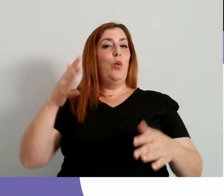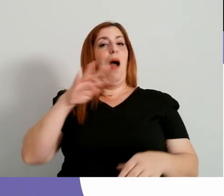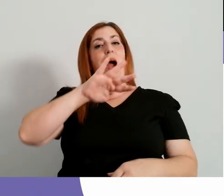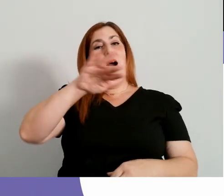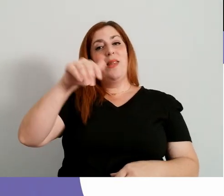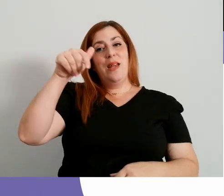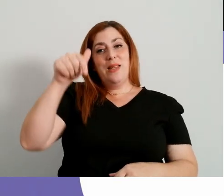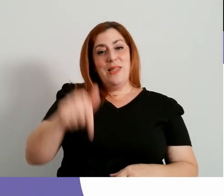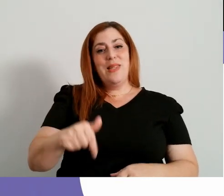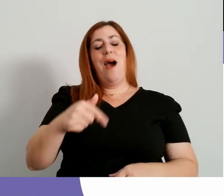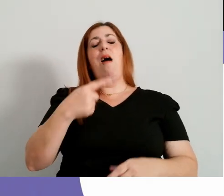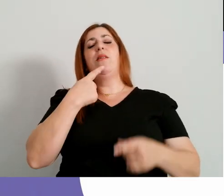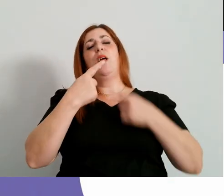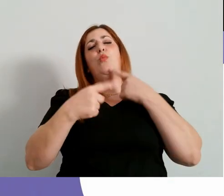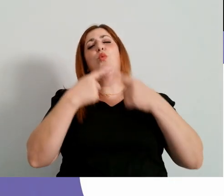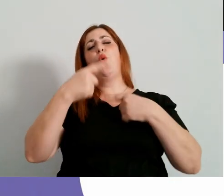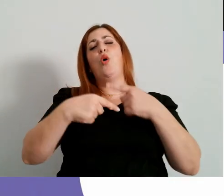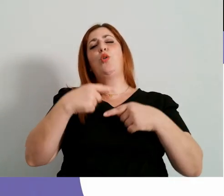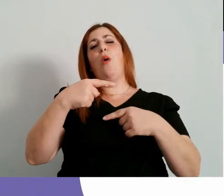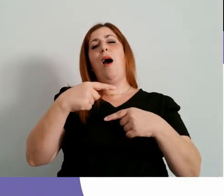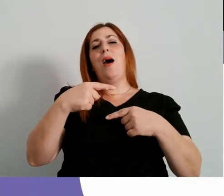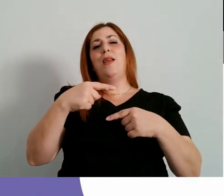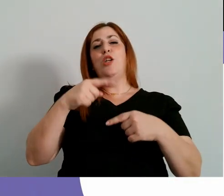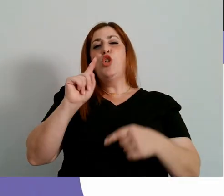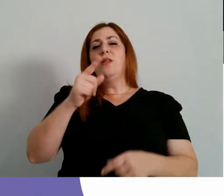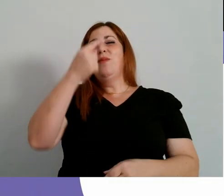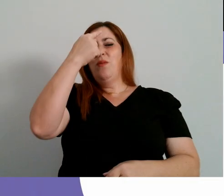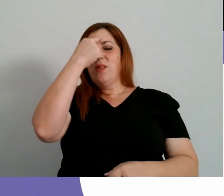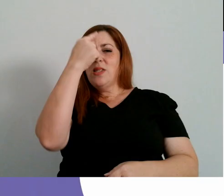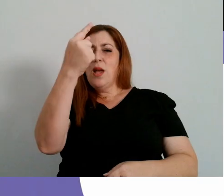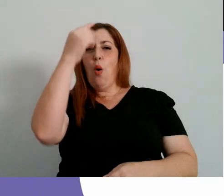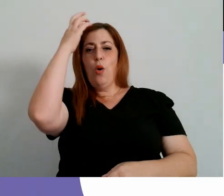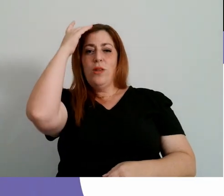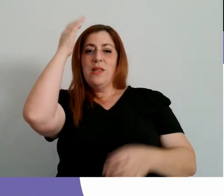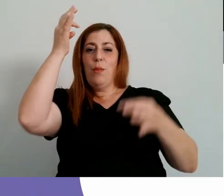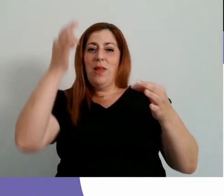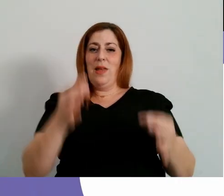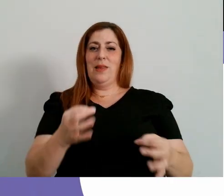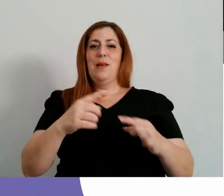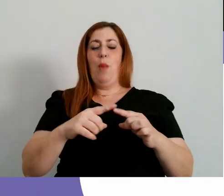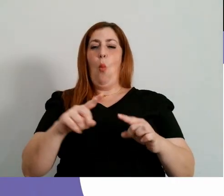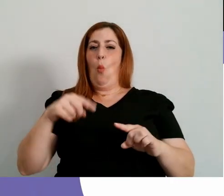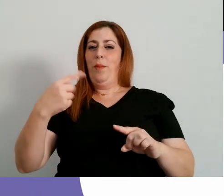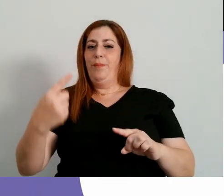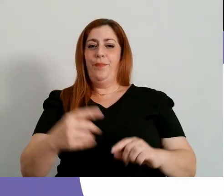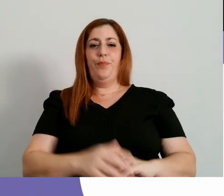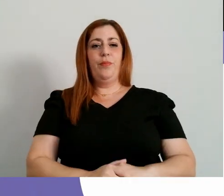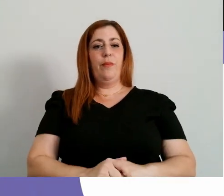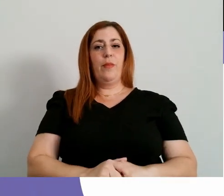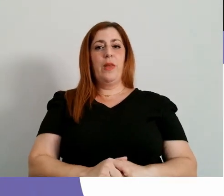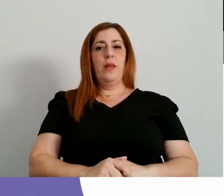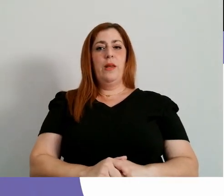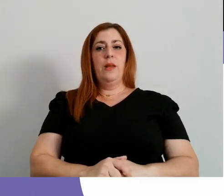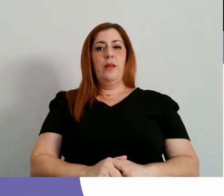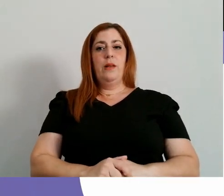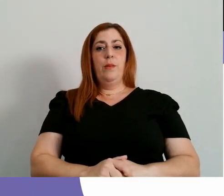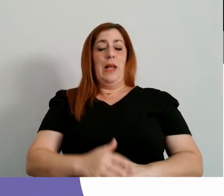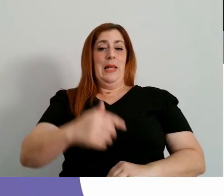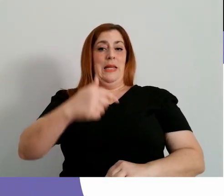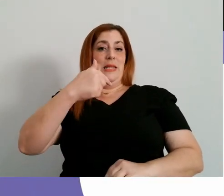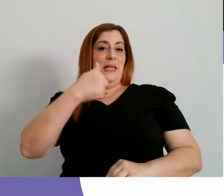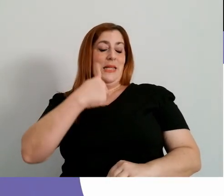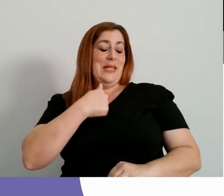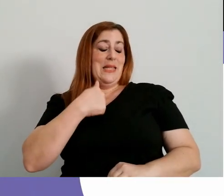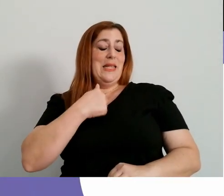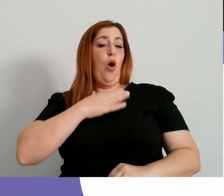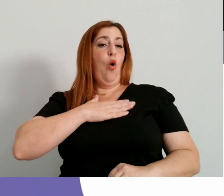autism as well afterwards. I'll be providing one of my own. I see autism as both